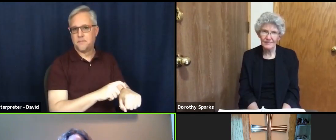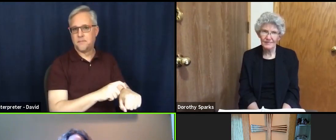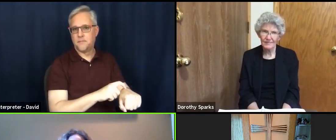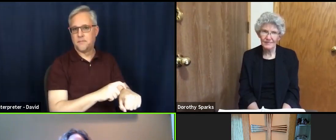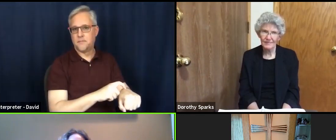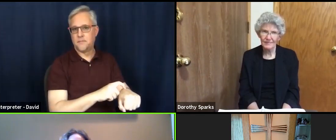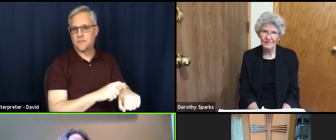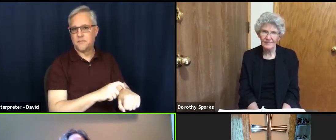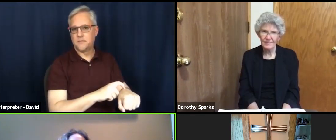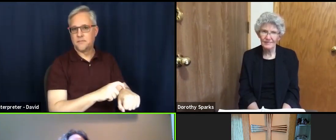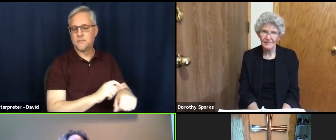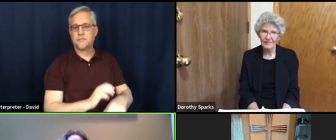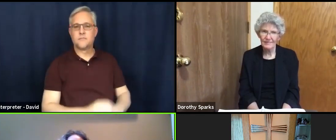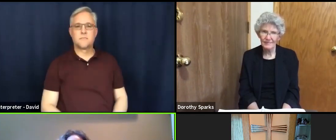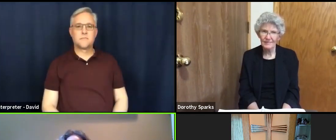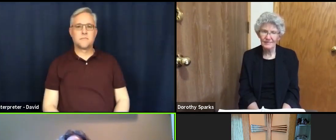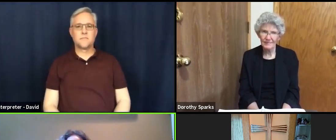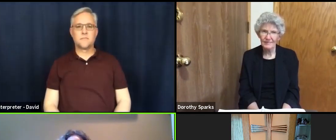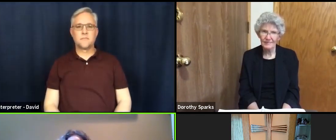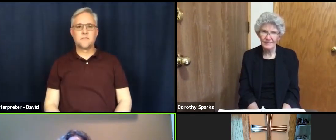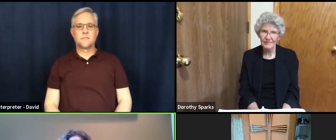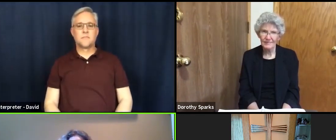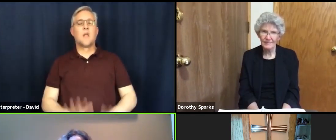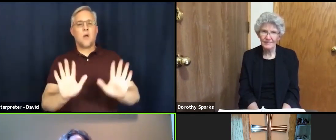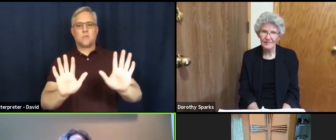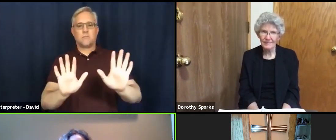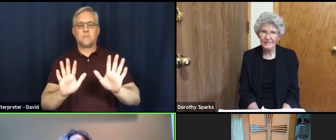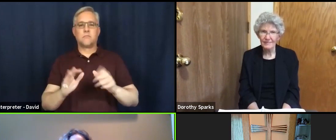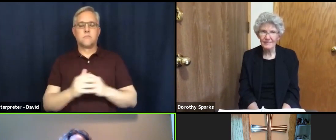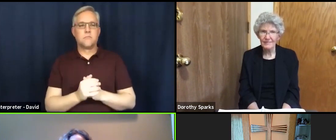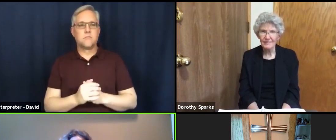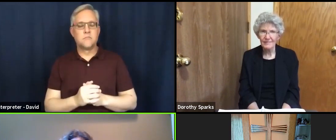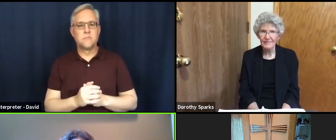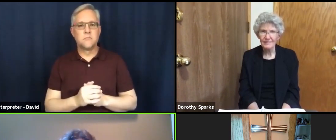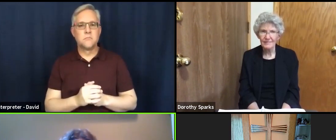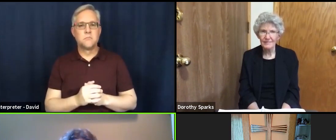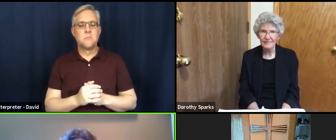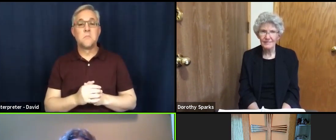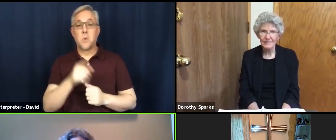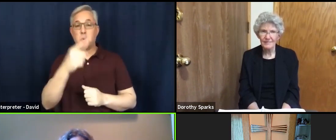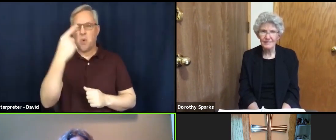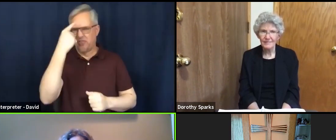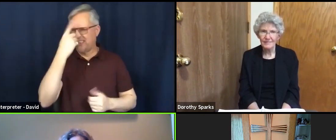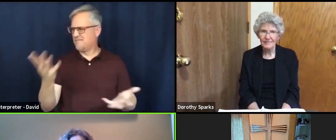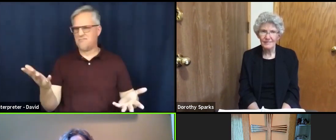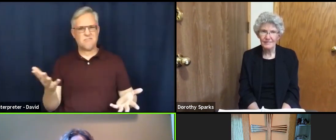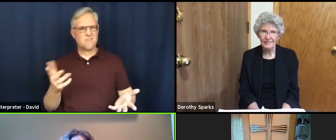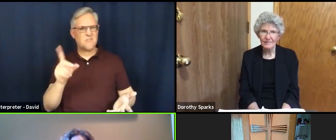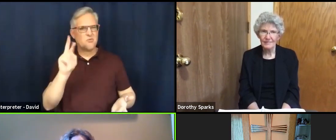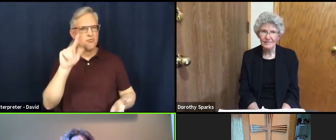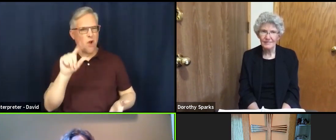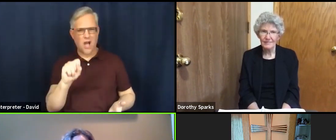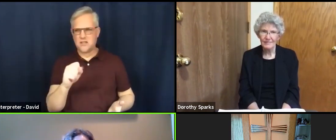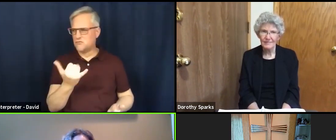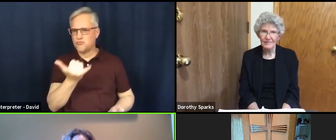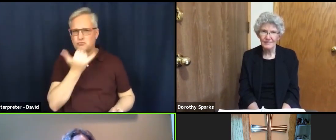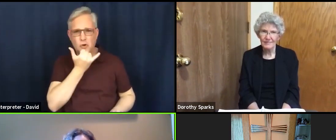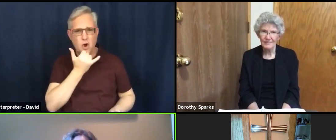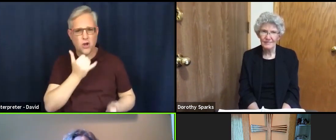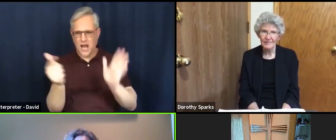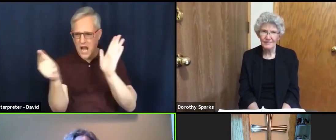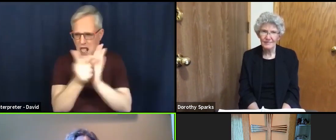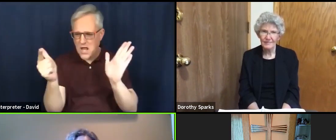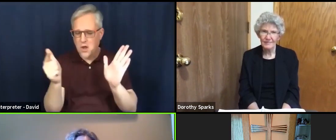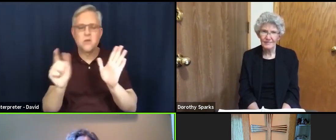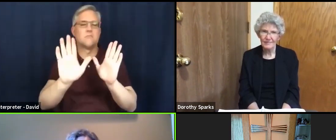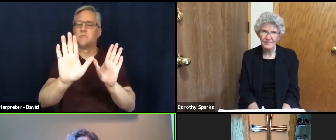Now, it doesn't matter, I think, it doesn't matter what we think about people using illegal drugs. The point is, if